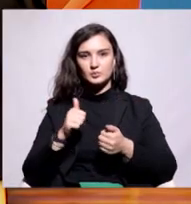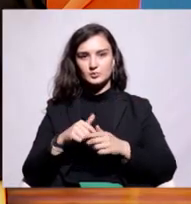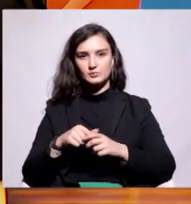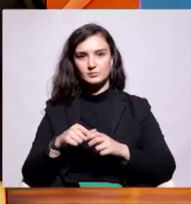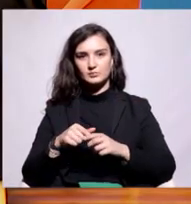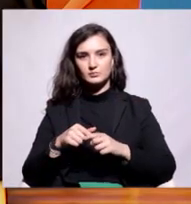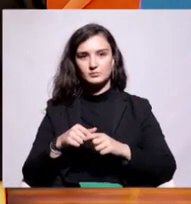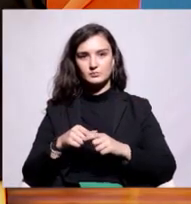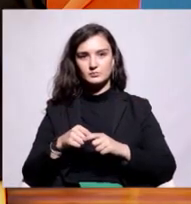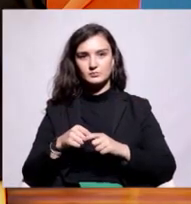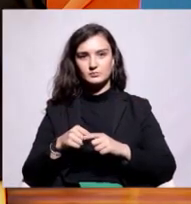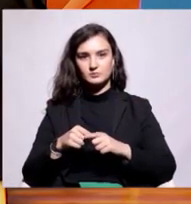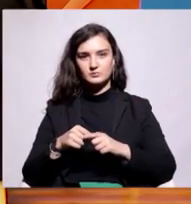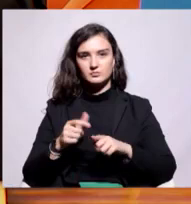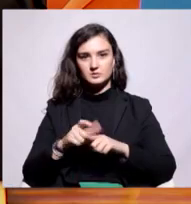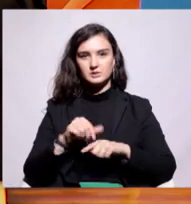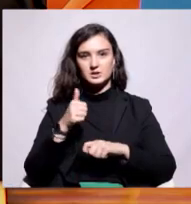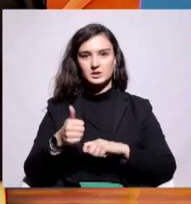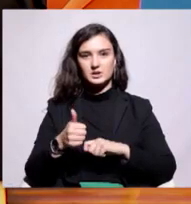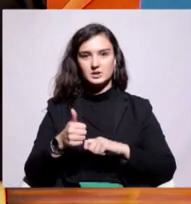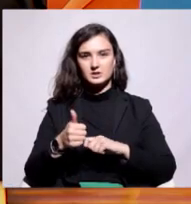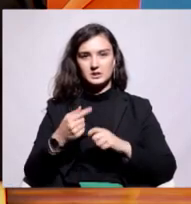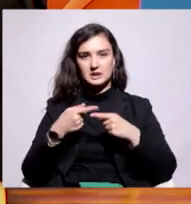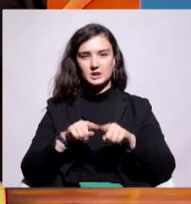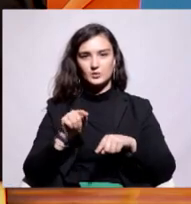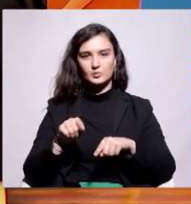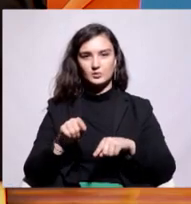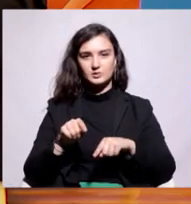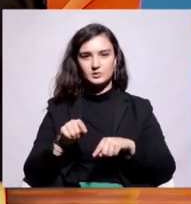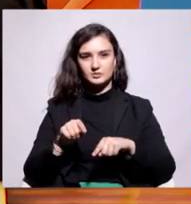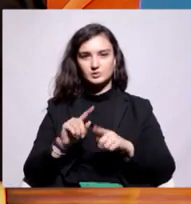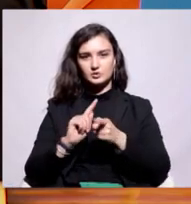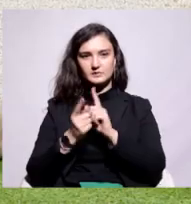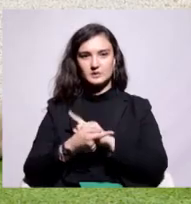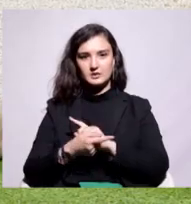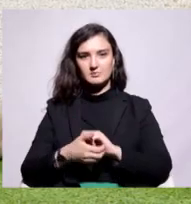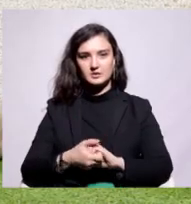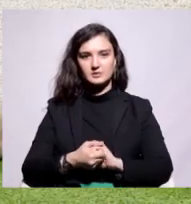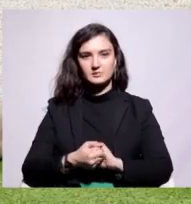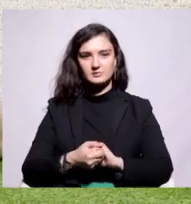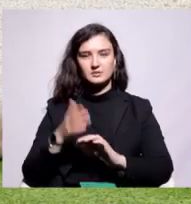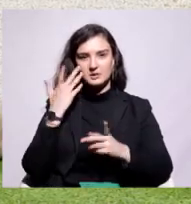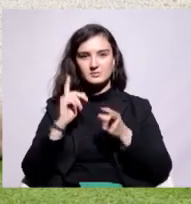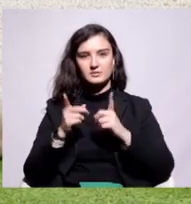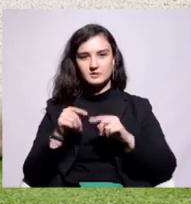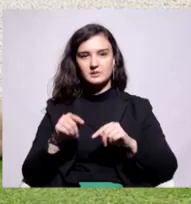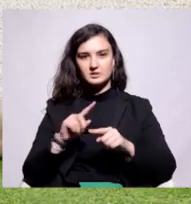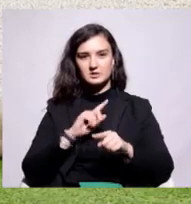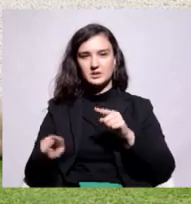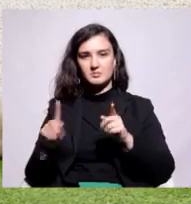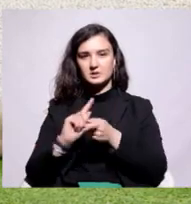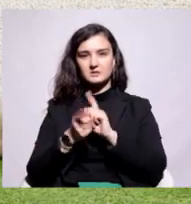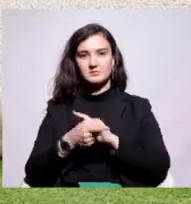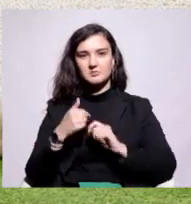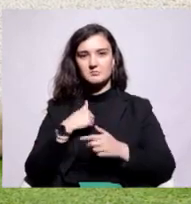life was after. So this is a great literary kind of technique of showing change really sharply. I have